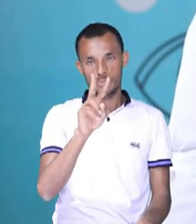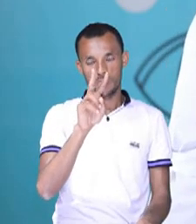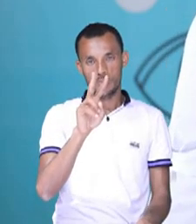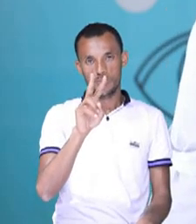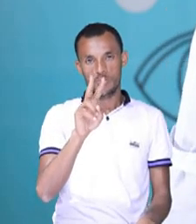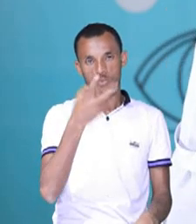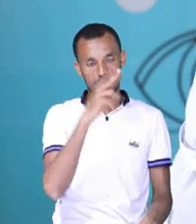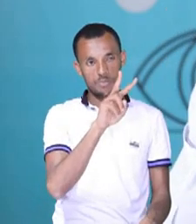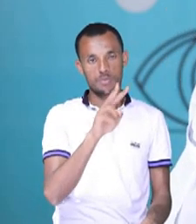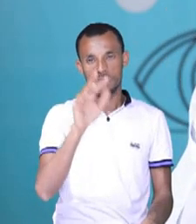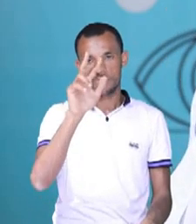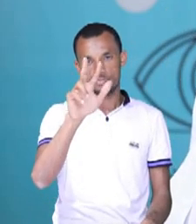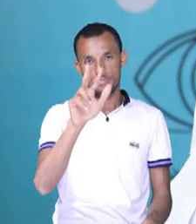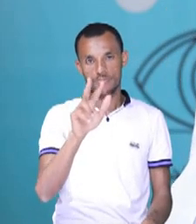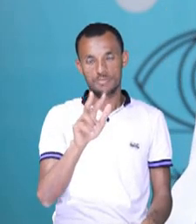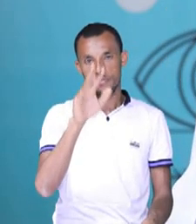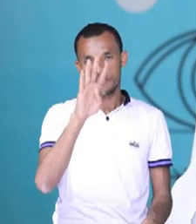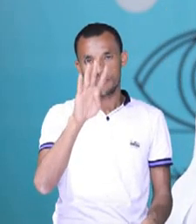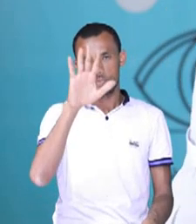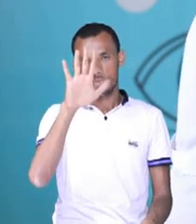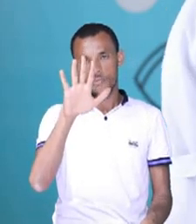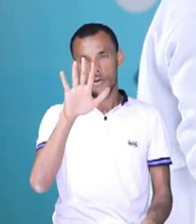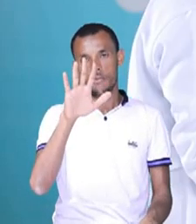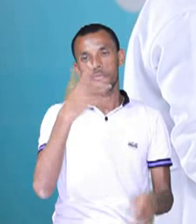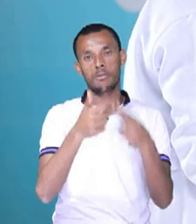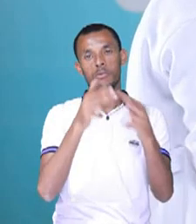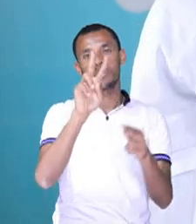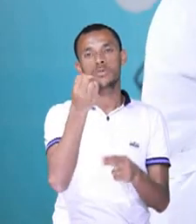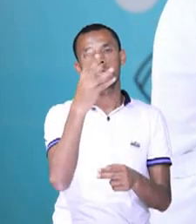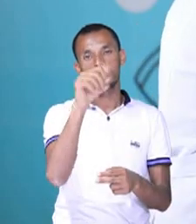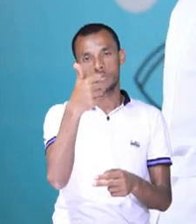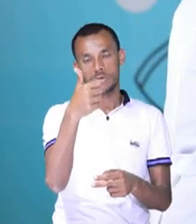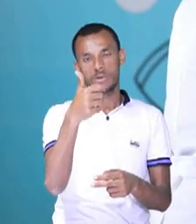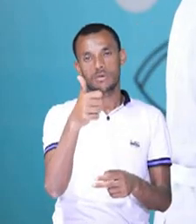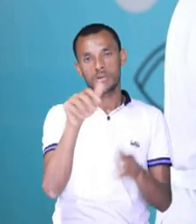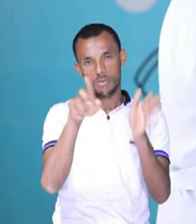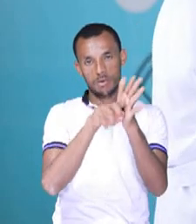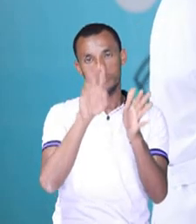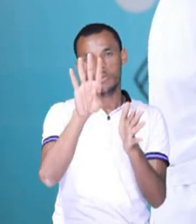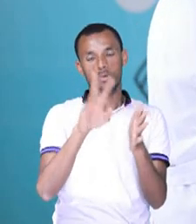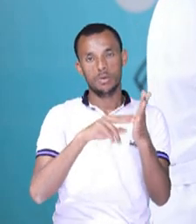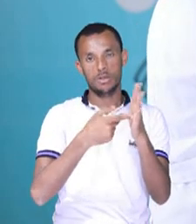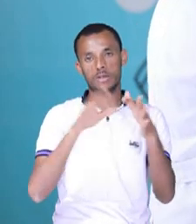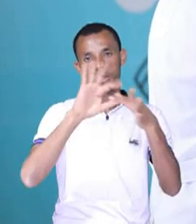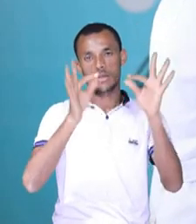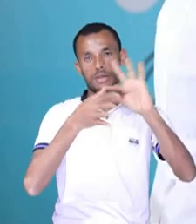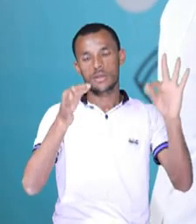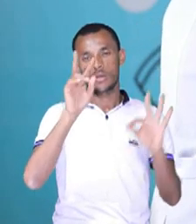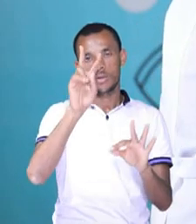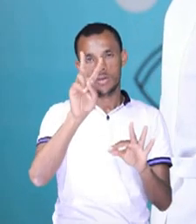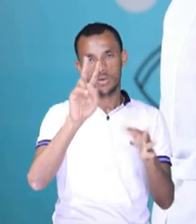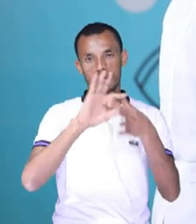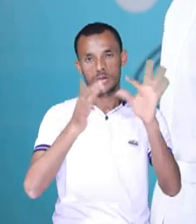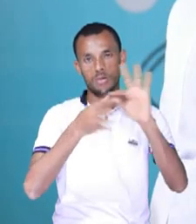2, this one, 3, 4, 5 times 2, 10. This is 10. Minus 4 means a star. 2,